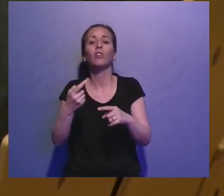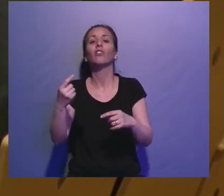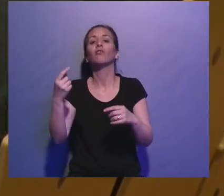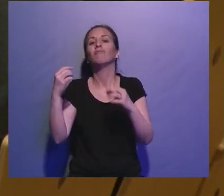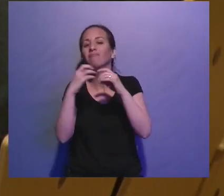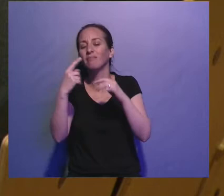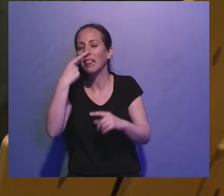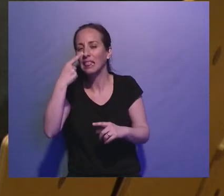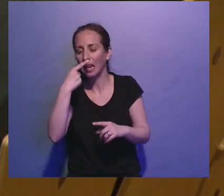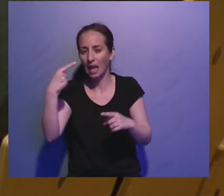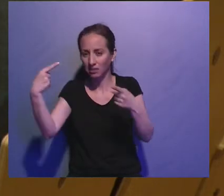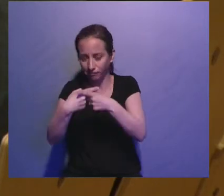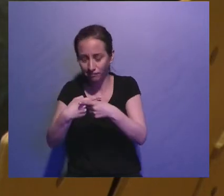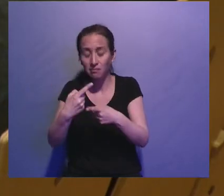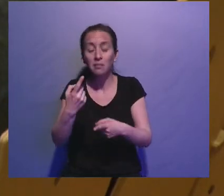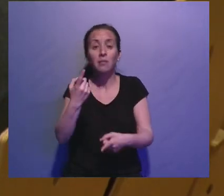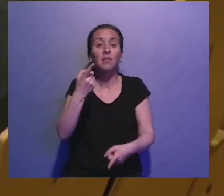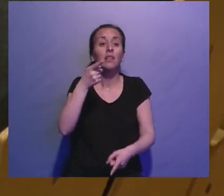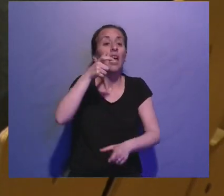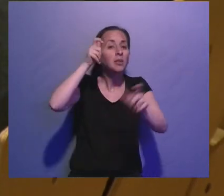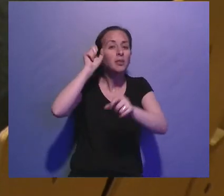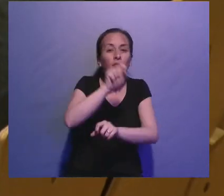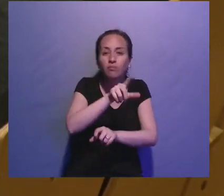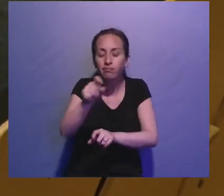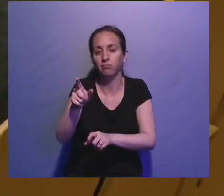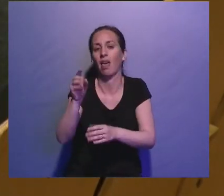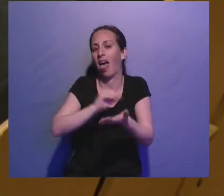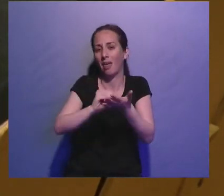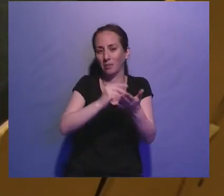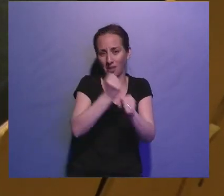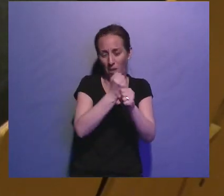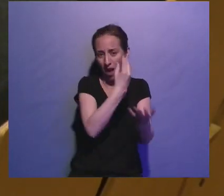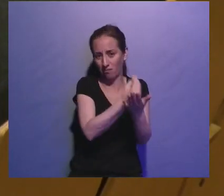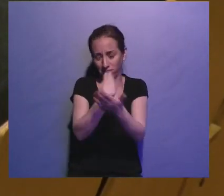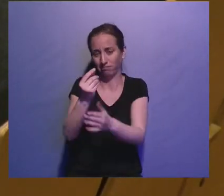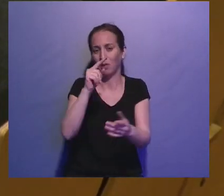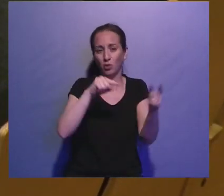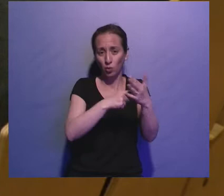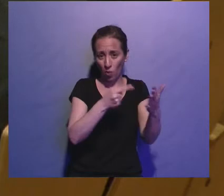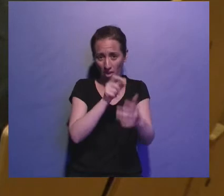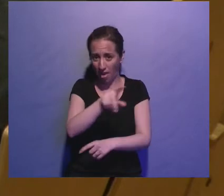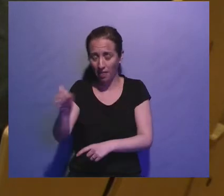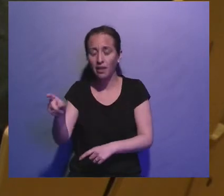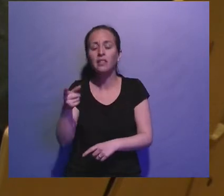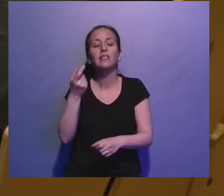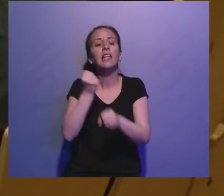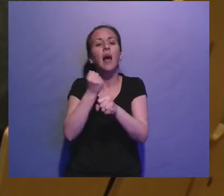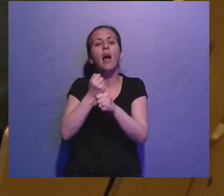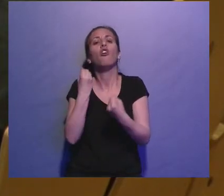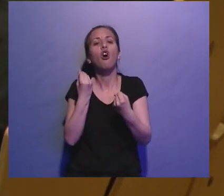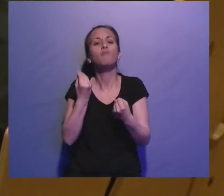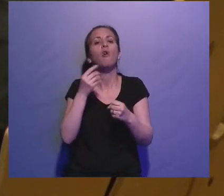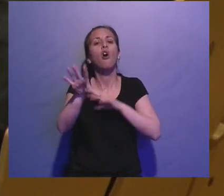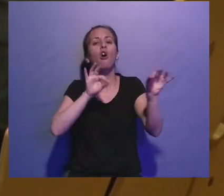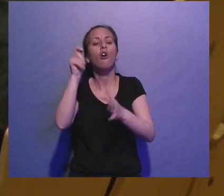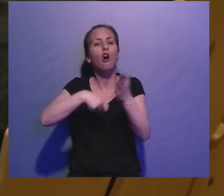in contracting or the statement of conflicts of interest. In your experience in cities management, how do